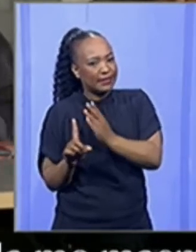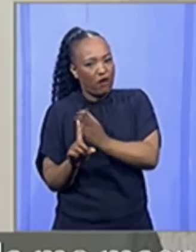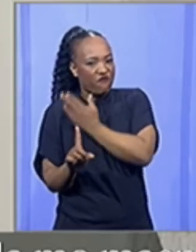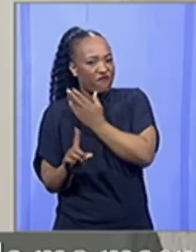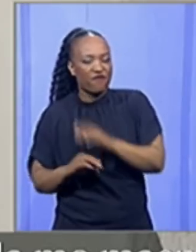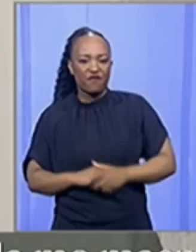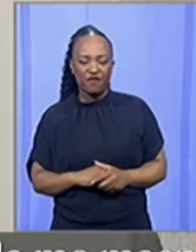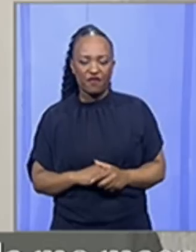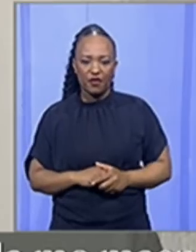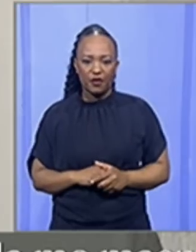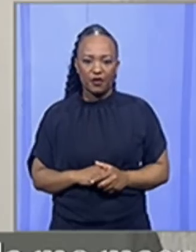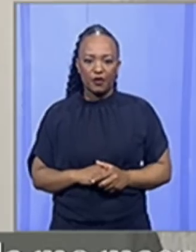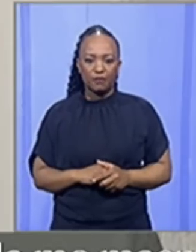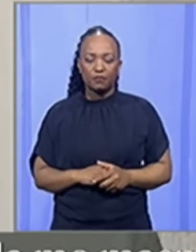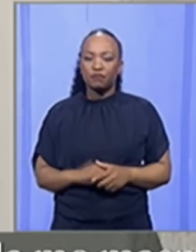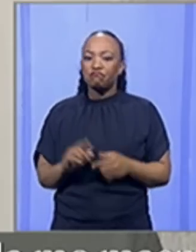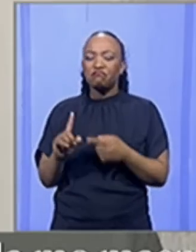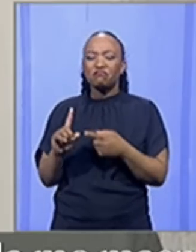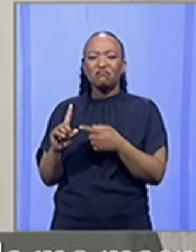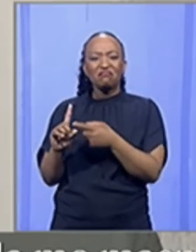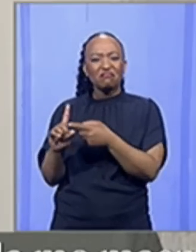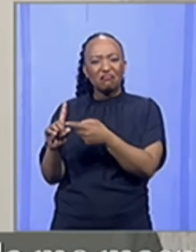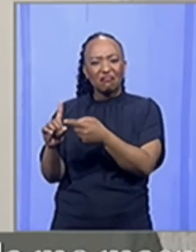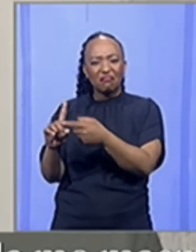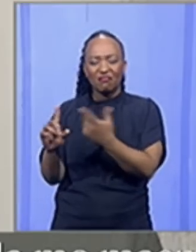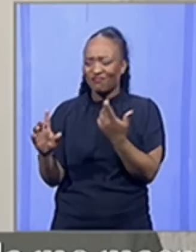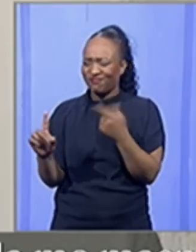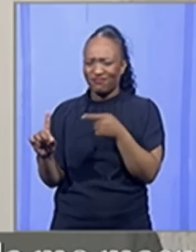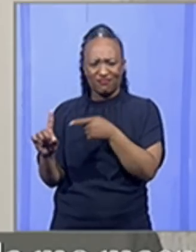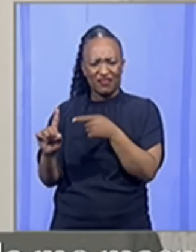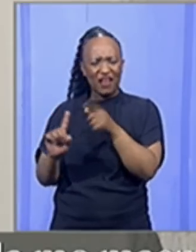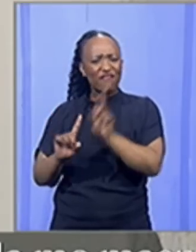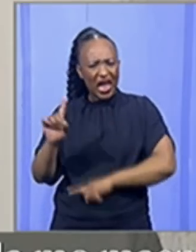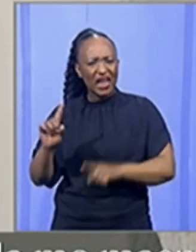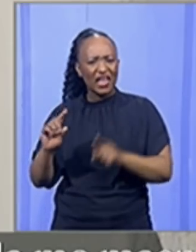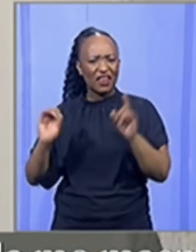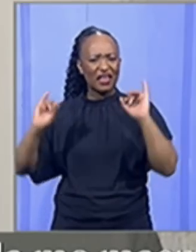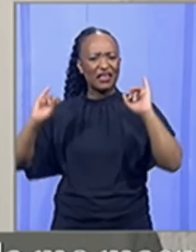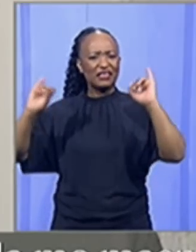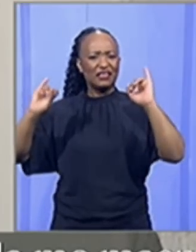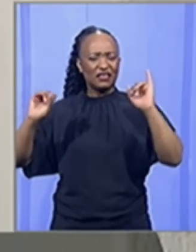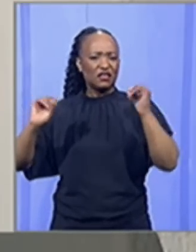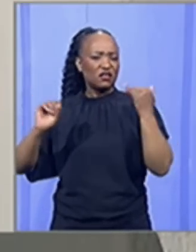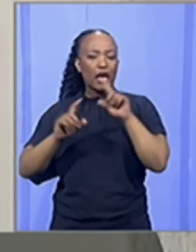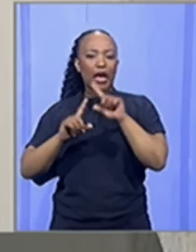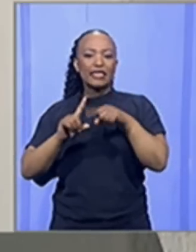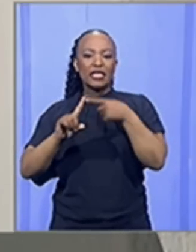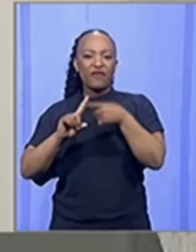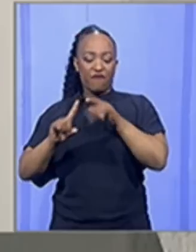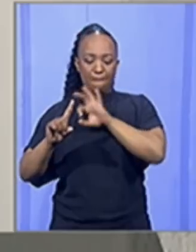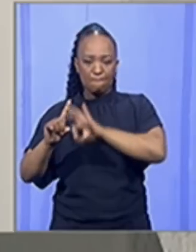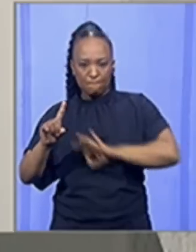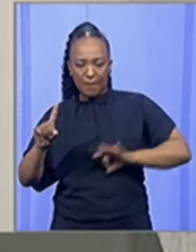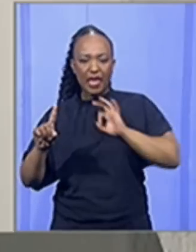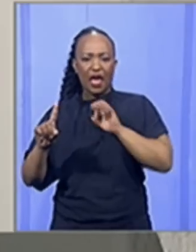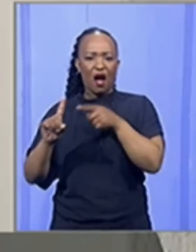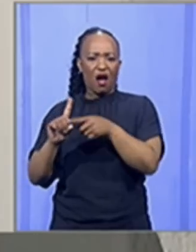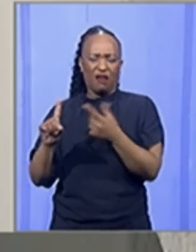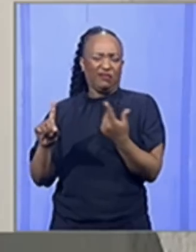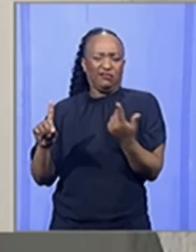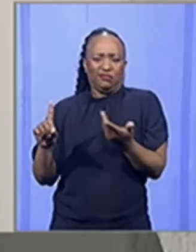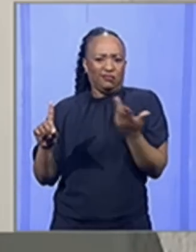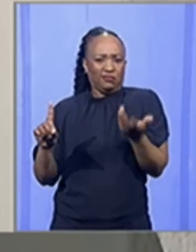Kabelo Gwamanda has failed dismally in his role as the executive mayor. Up to date, there is no